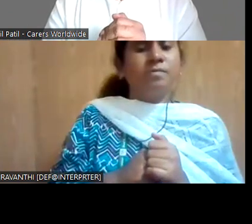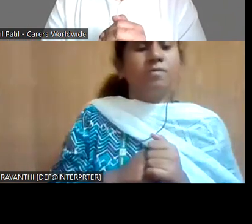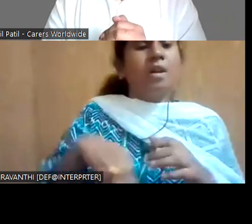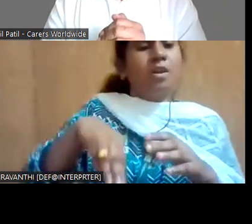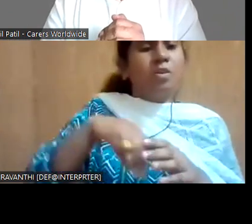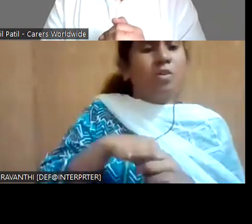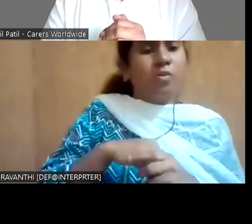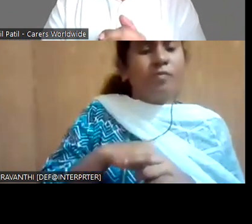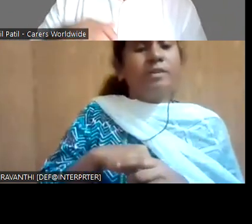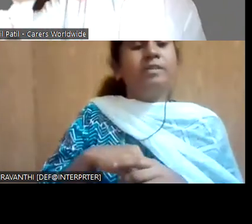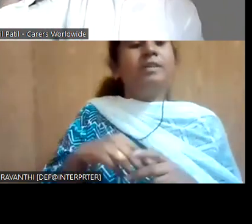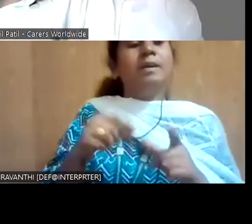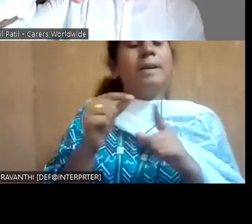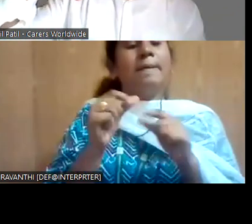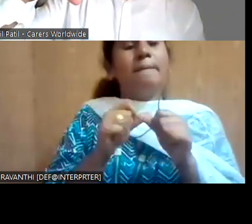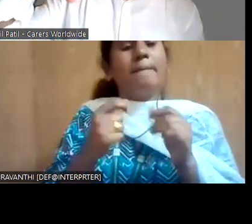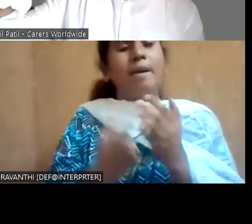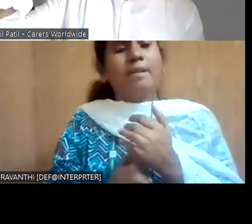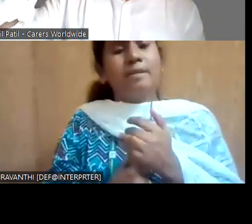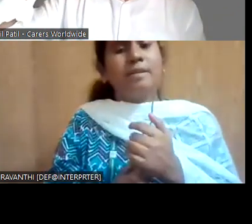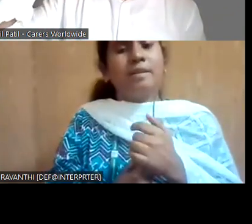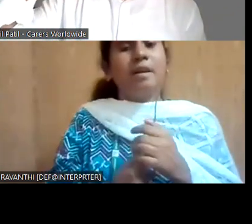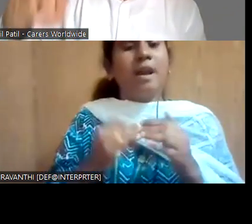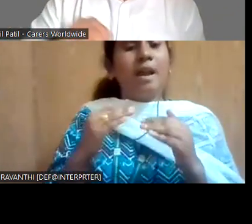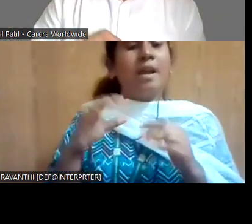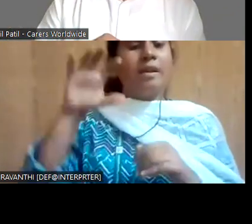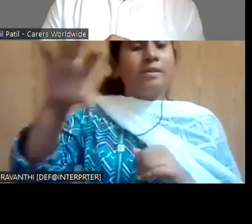in India, Nepal, and Bangladesh. And the state level, we have